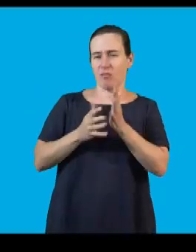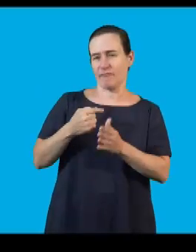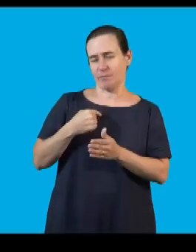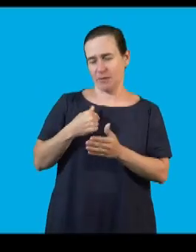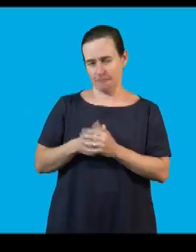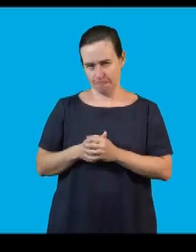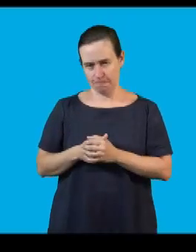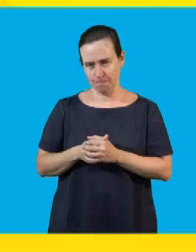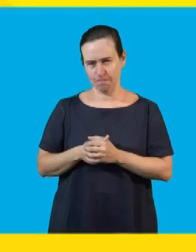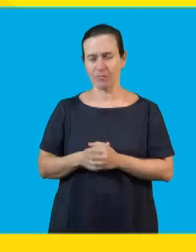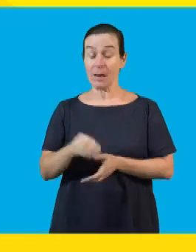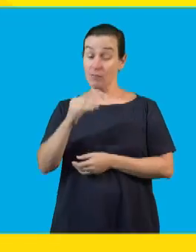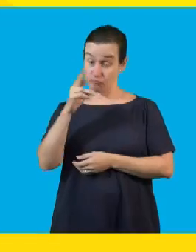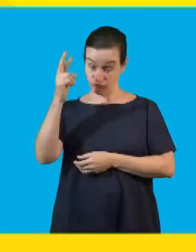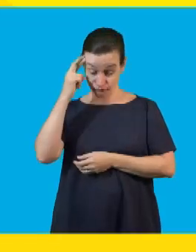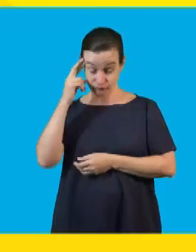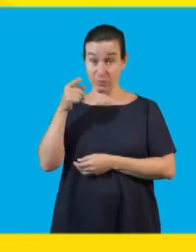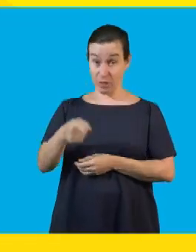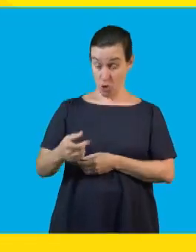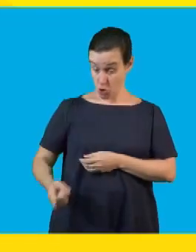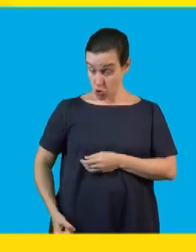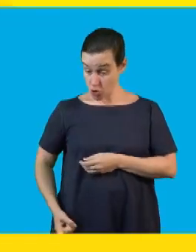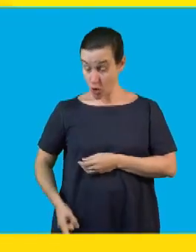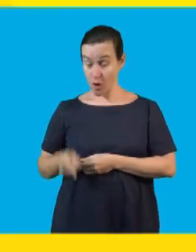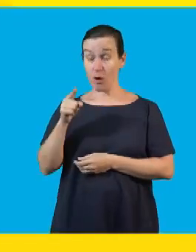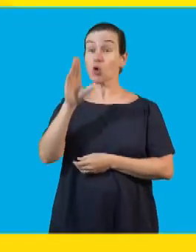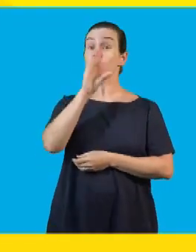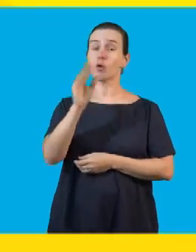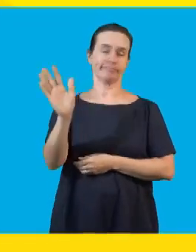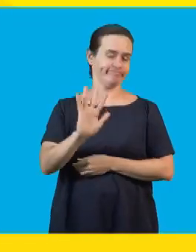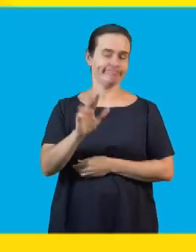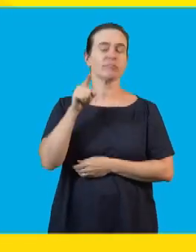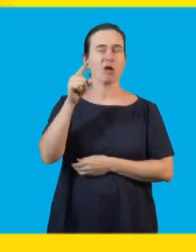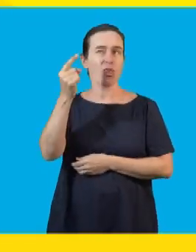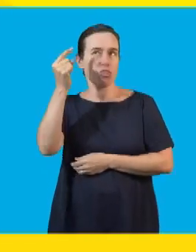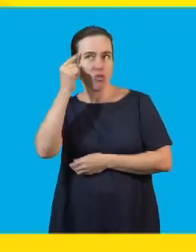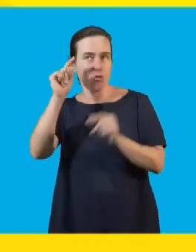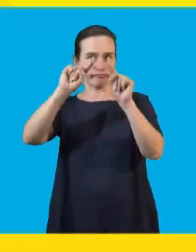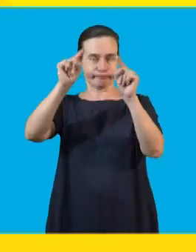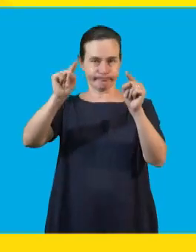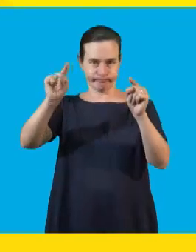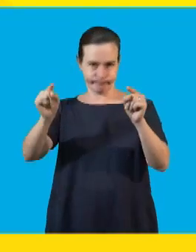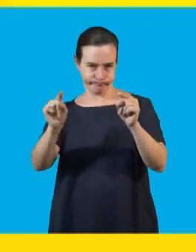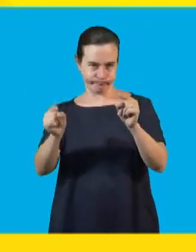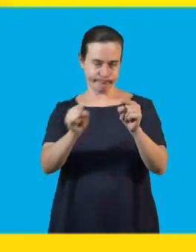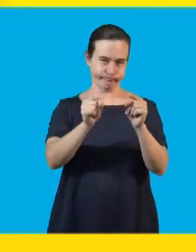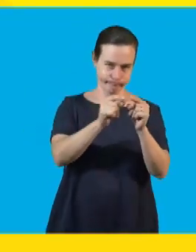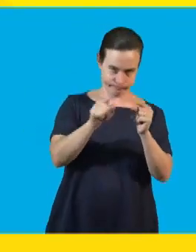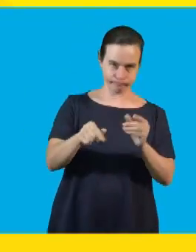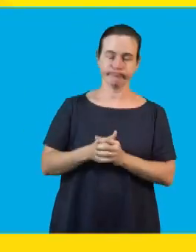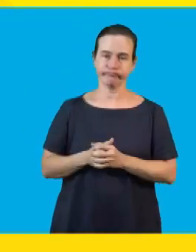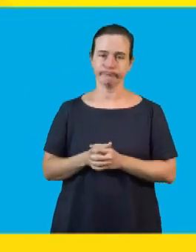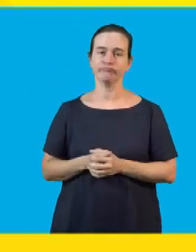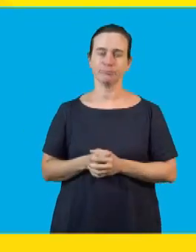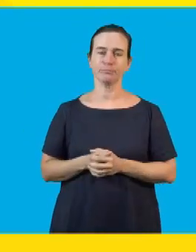speaking, he's thinking, so it's in a thought bubble rather than a speech bubble, all right? So let's